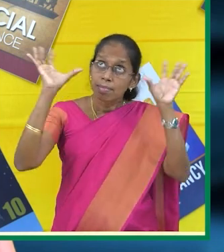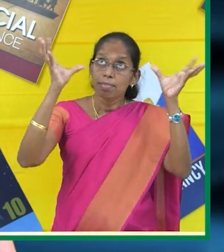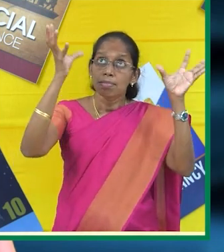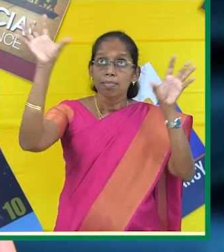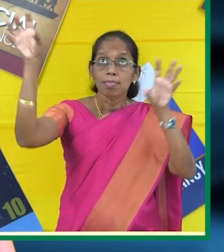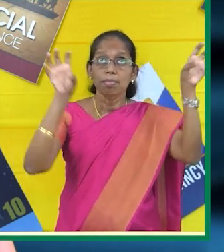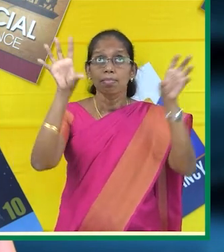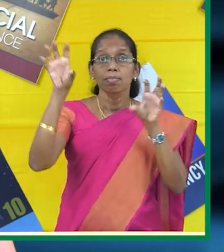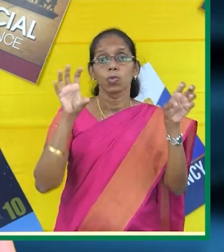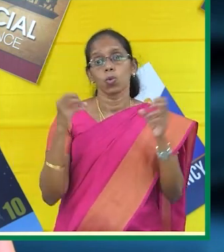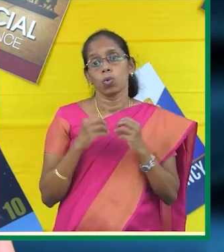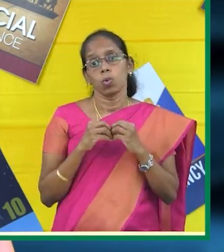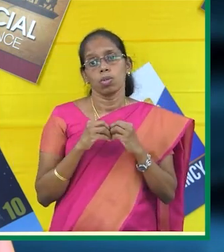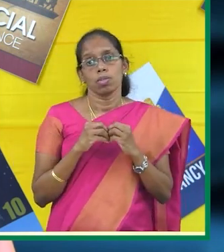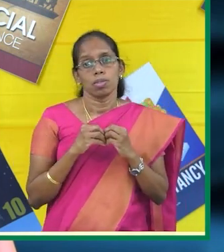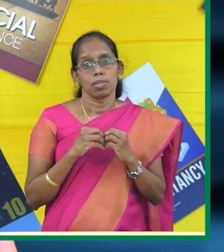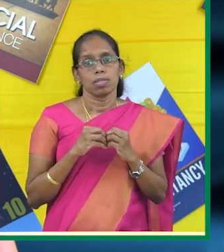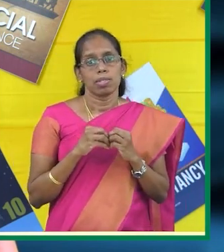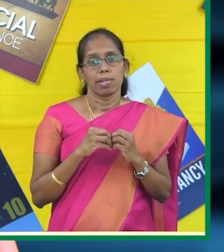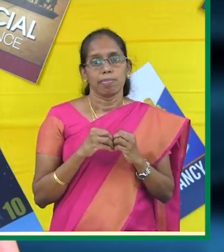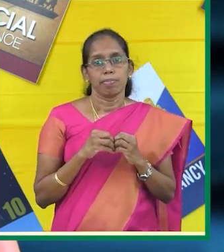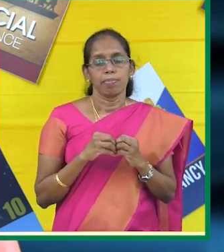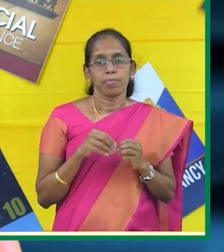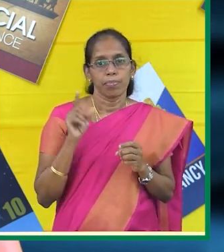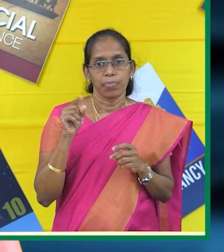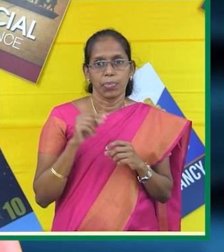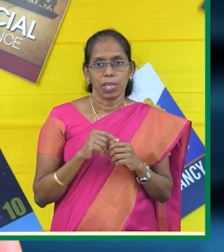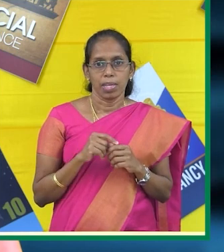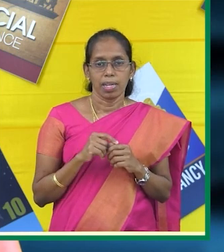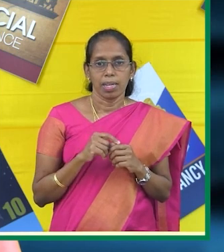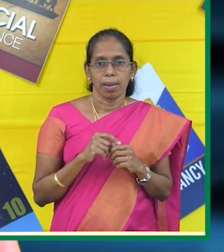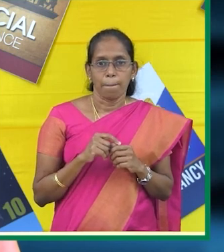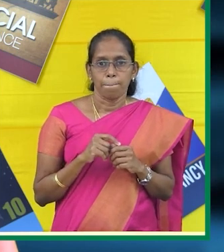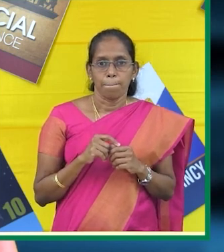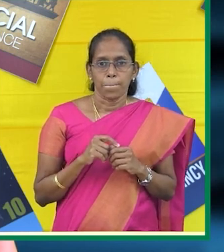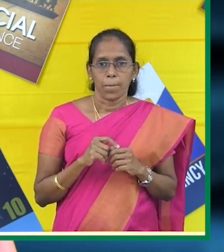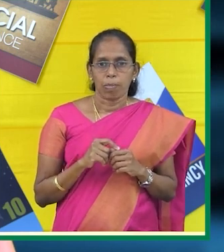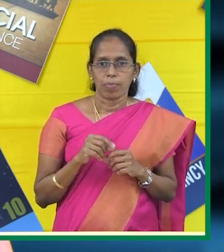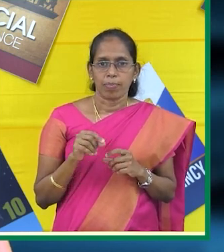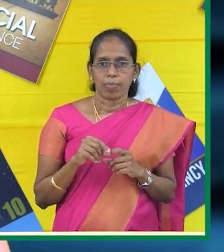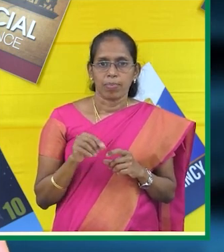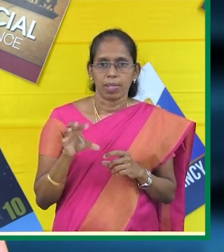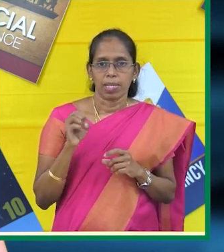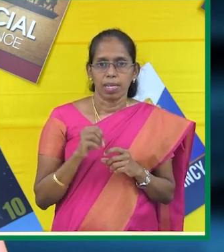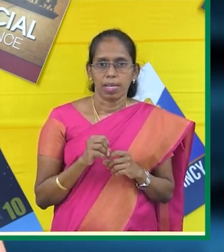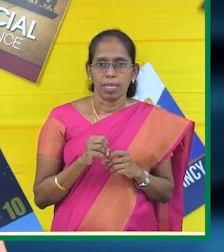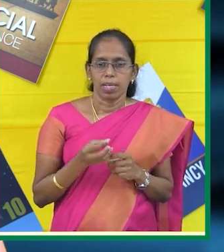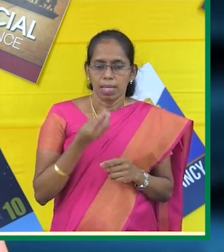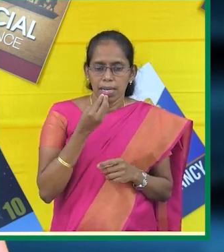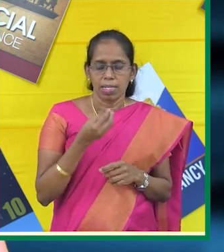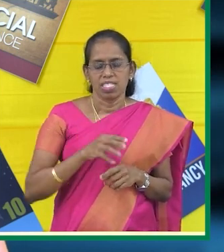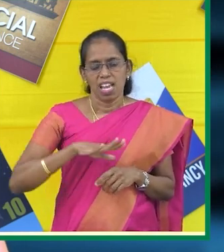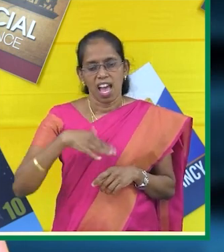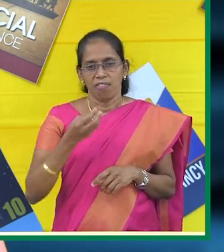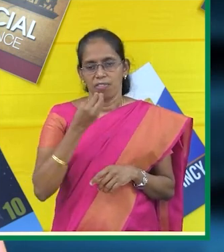receives information, and then he takes lunch. After